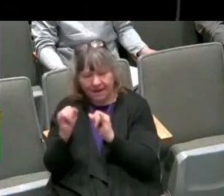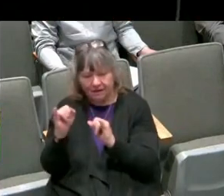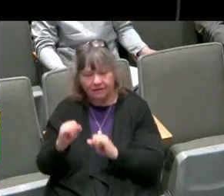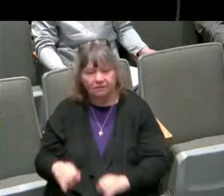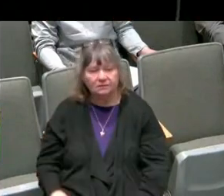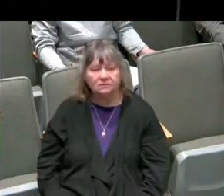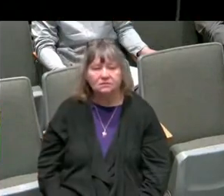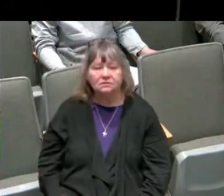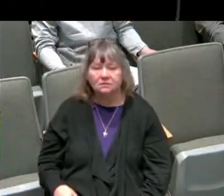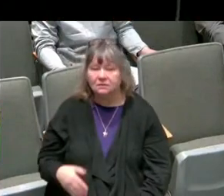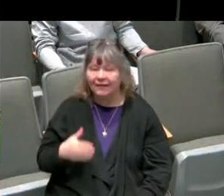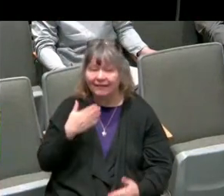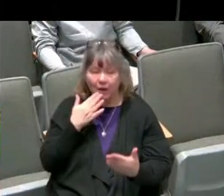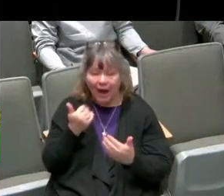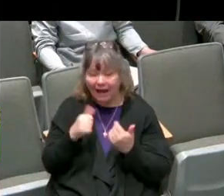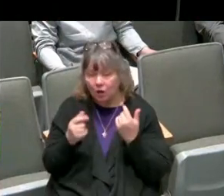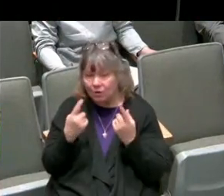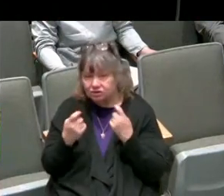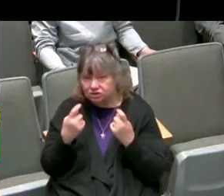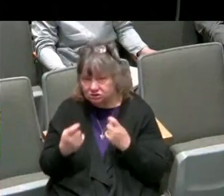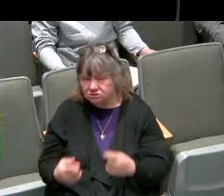thank you are there any questions